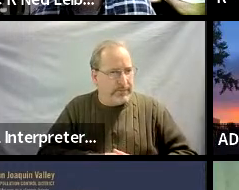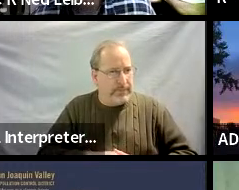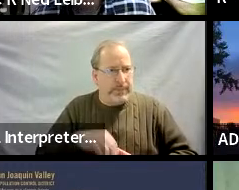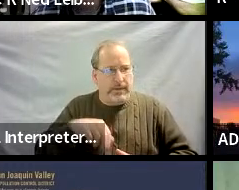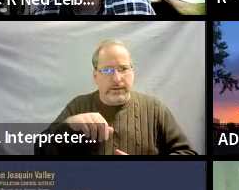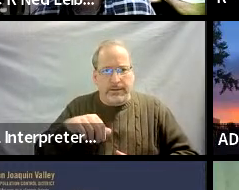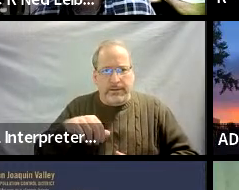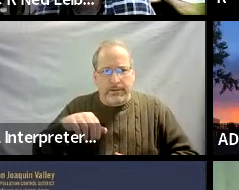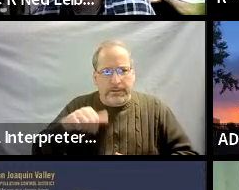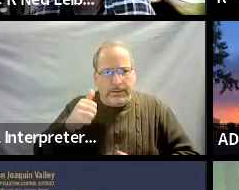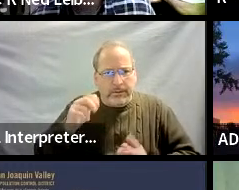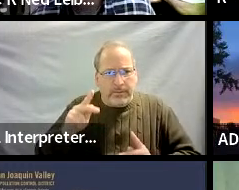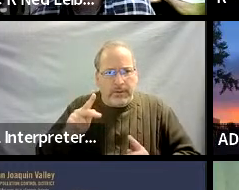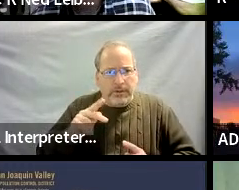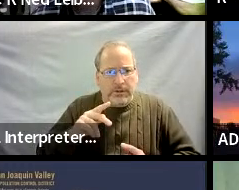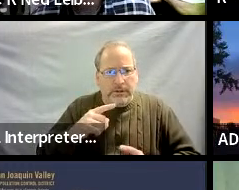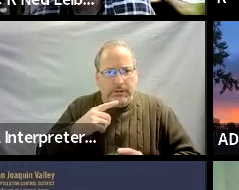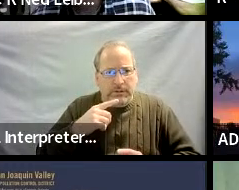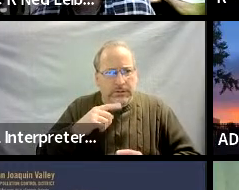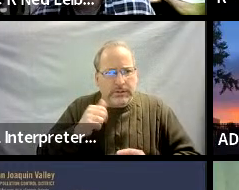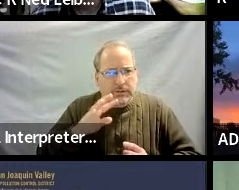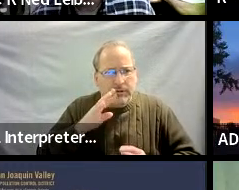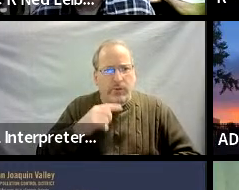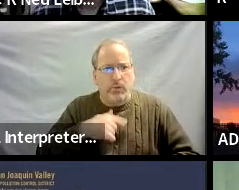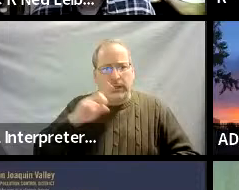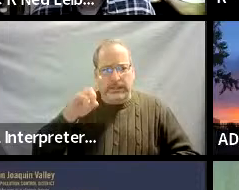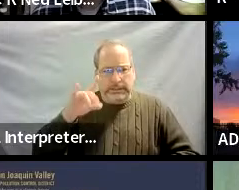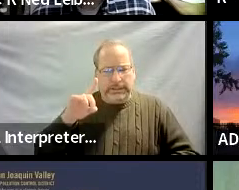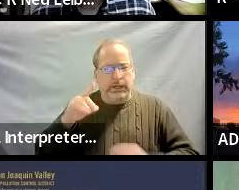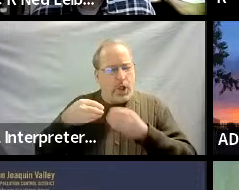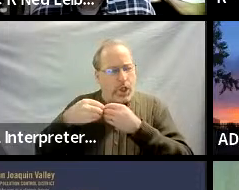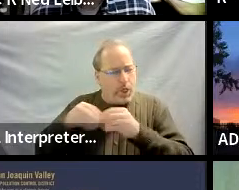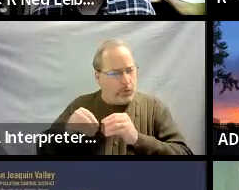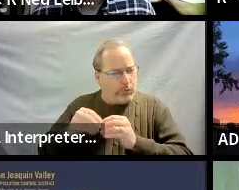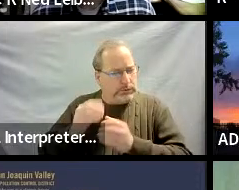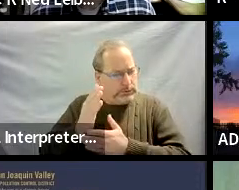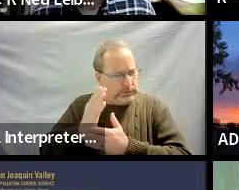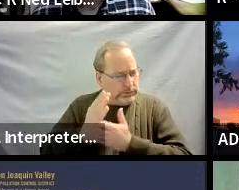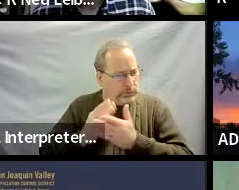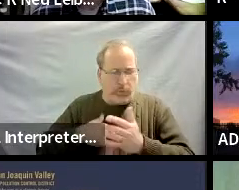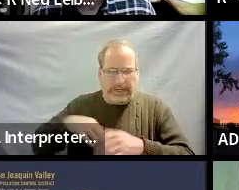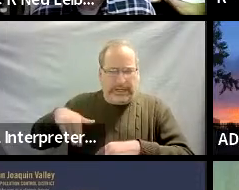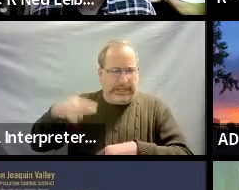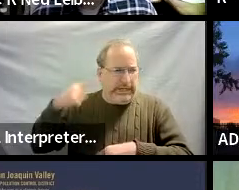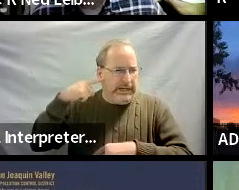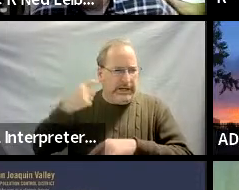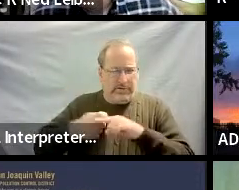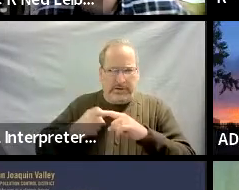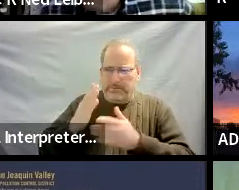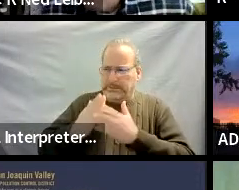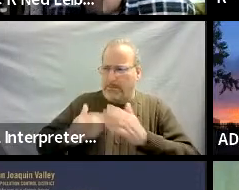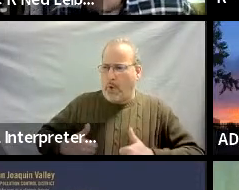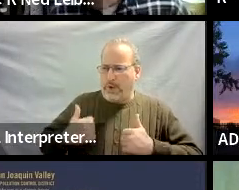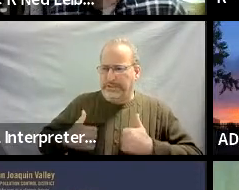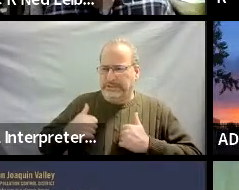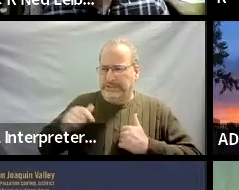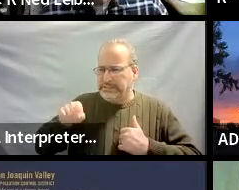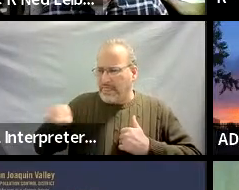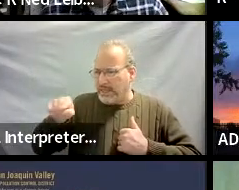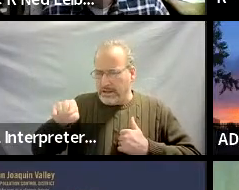think that when we talked about it last month, though, I think we did lose when we did hear back from some of the residents that